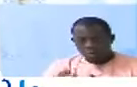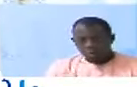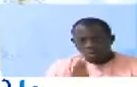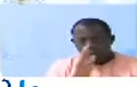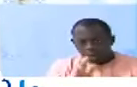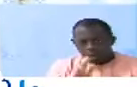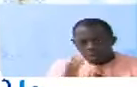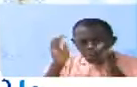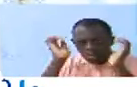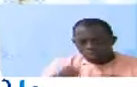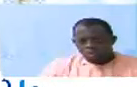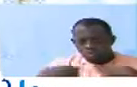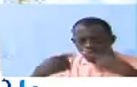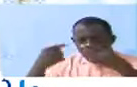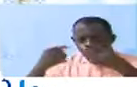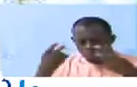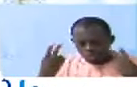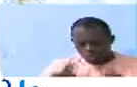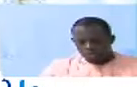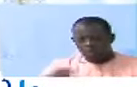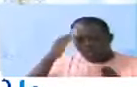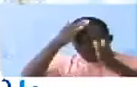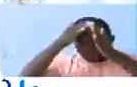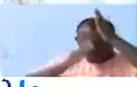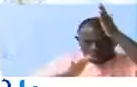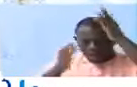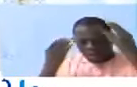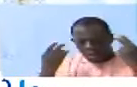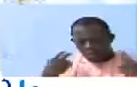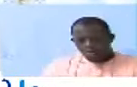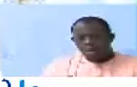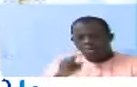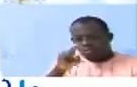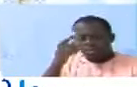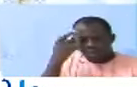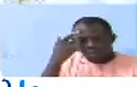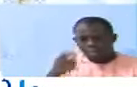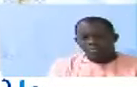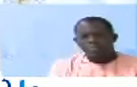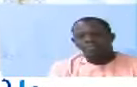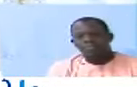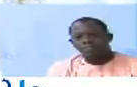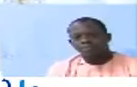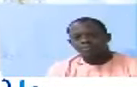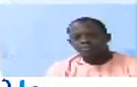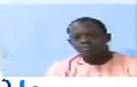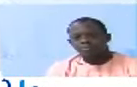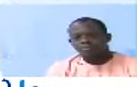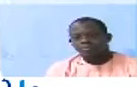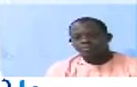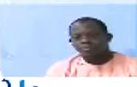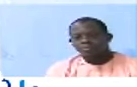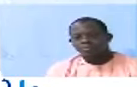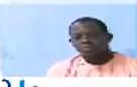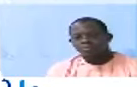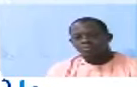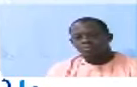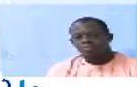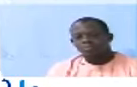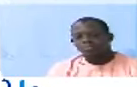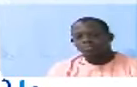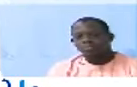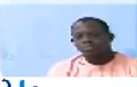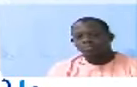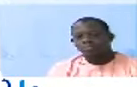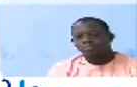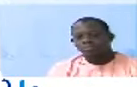beke tonya fonya de tilinka fo ajare tele bapu ayen na ayen na sojar uniform a dumba ngaje uniform ko na man me ko fo